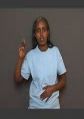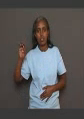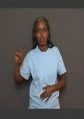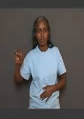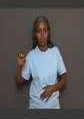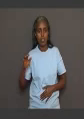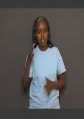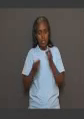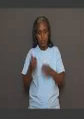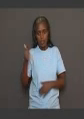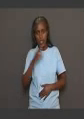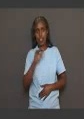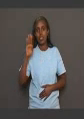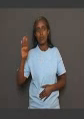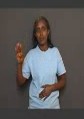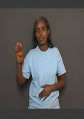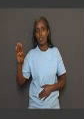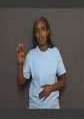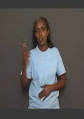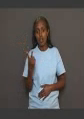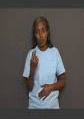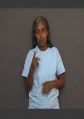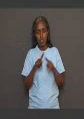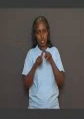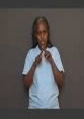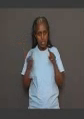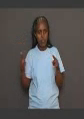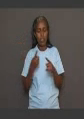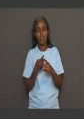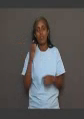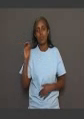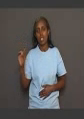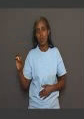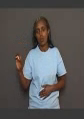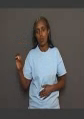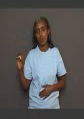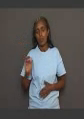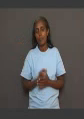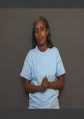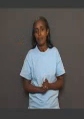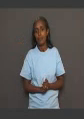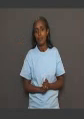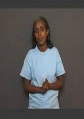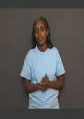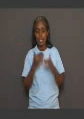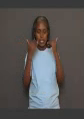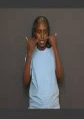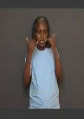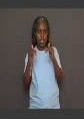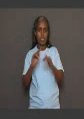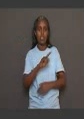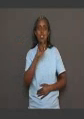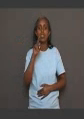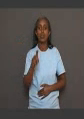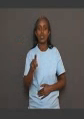If A and B are both different from 0, the standard